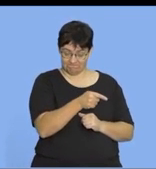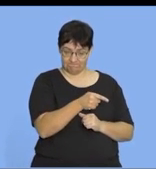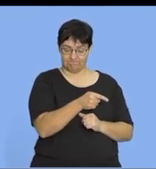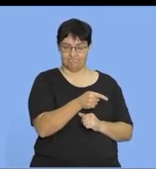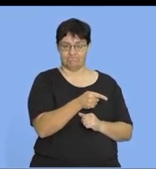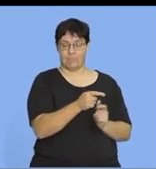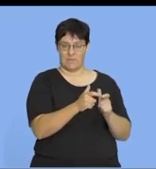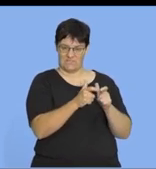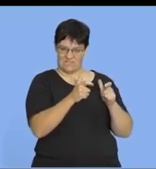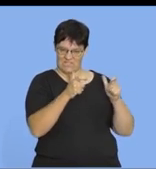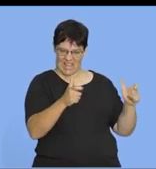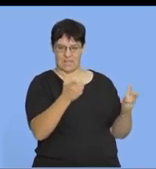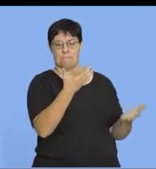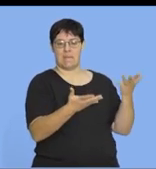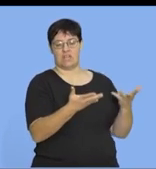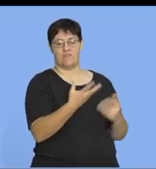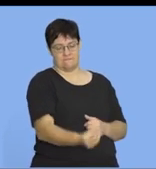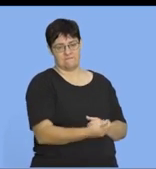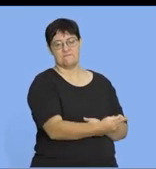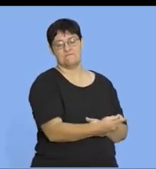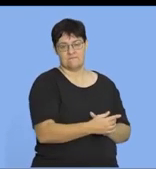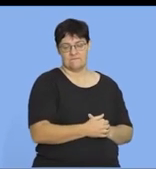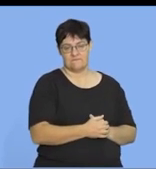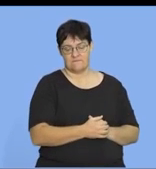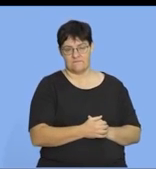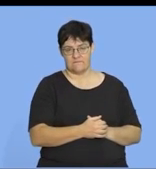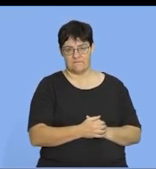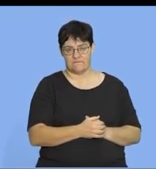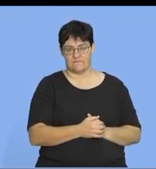larger mass.